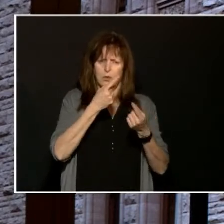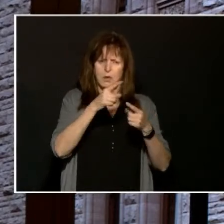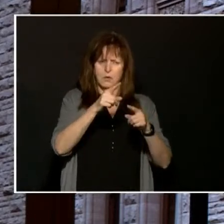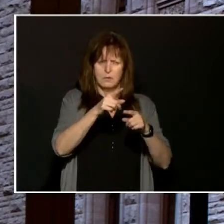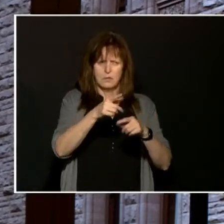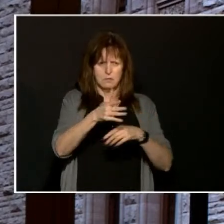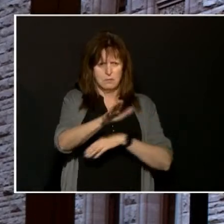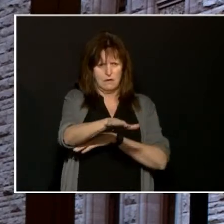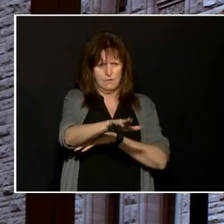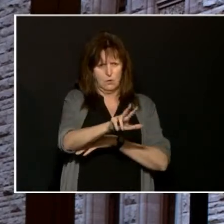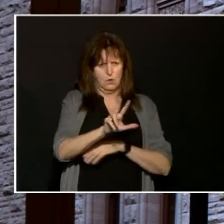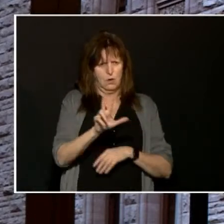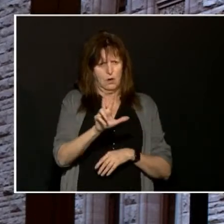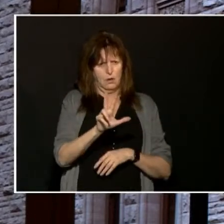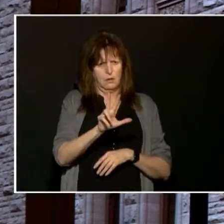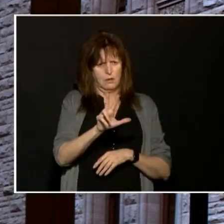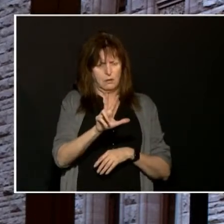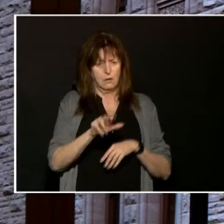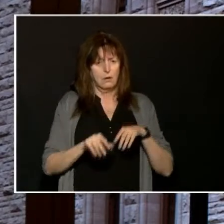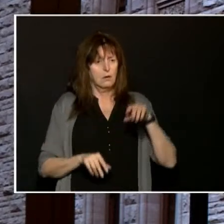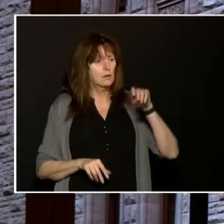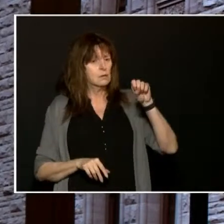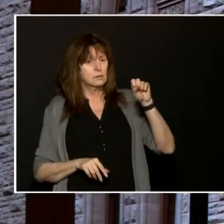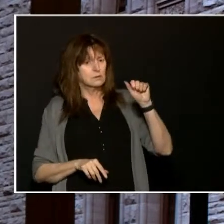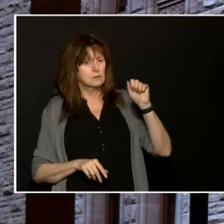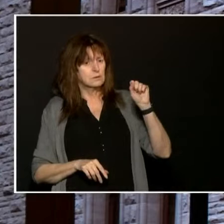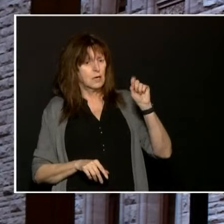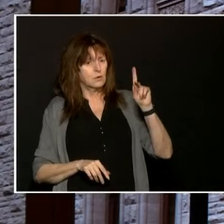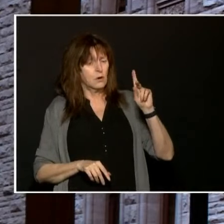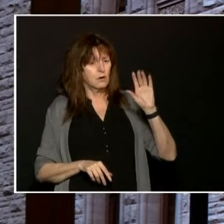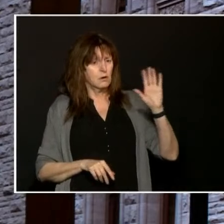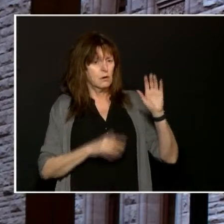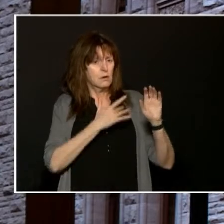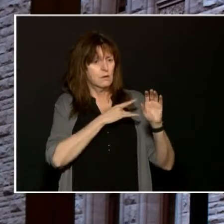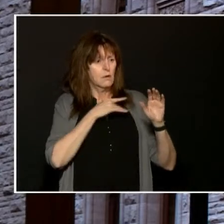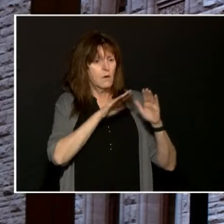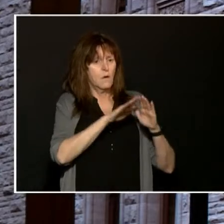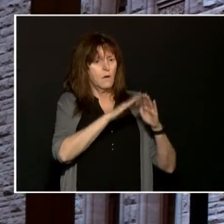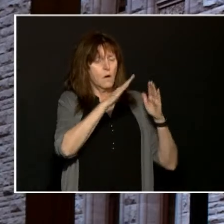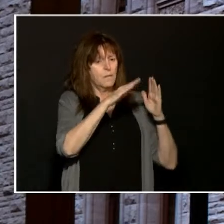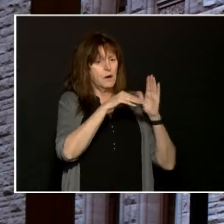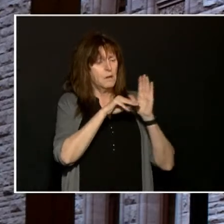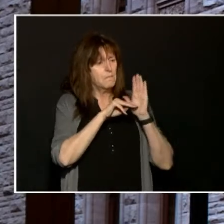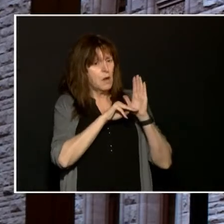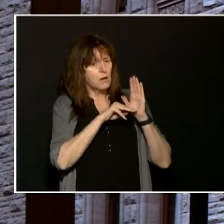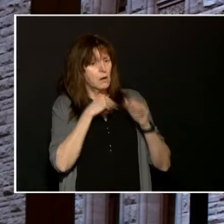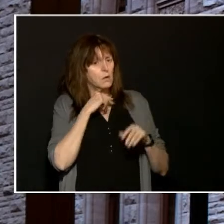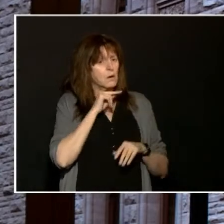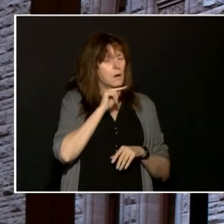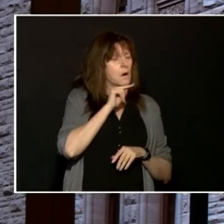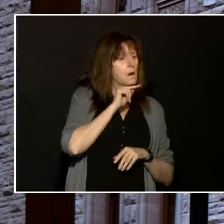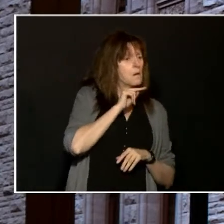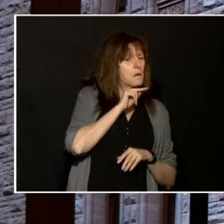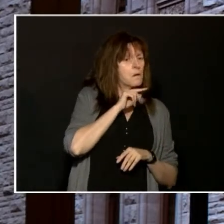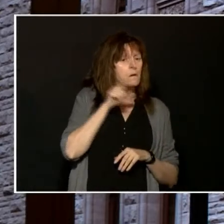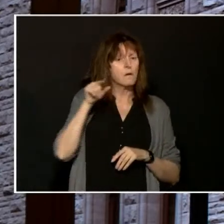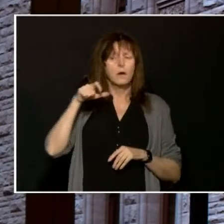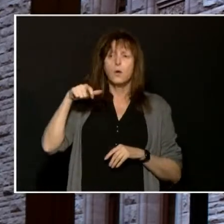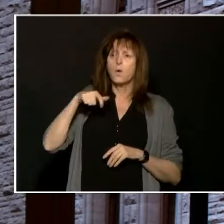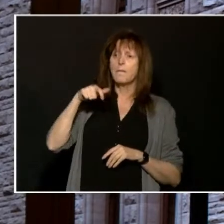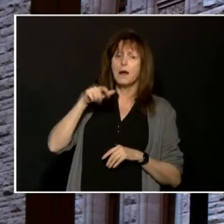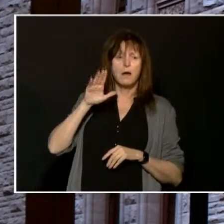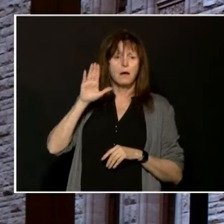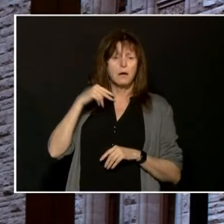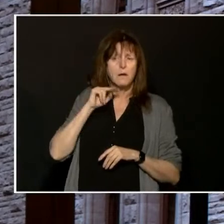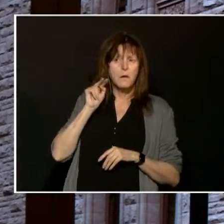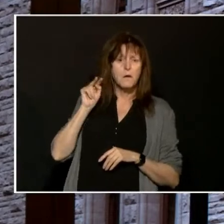Saskatchewan's opening up model. We've looked at Quebec's opening up program, and